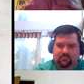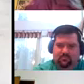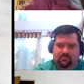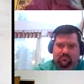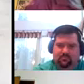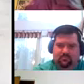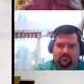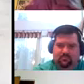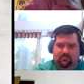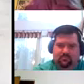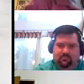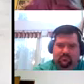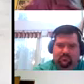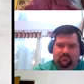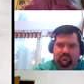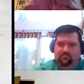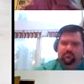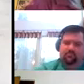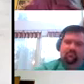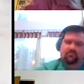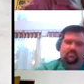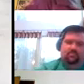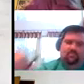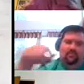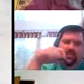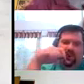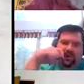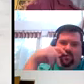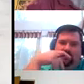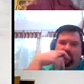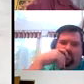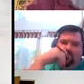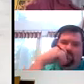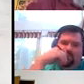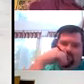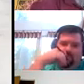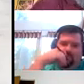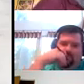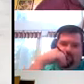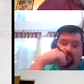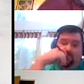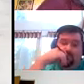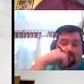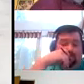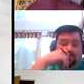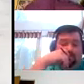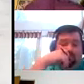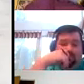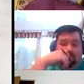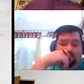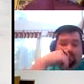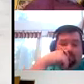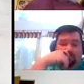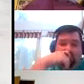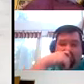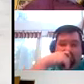spiritually shape in terms of advocacy in the church is using the liturgical year as our guide. And so I'm going to